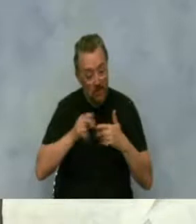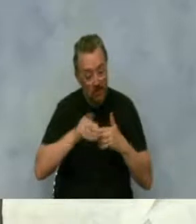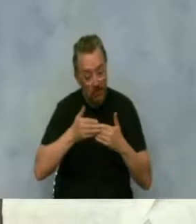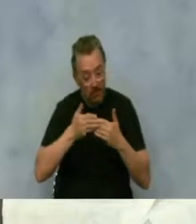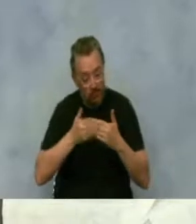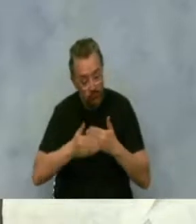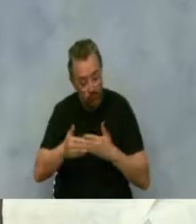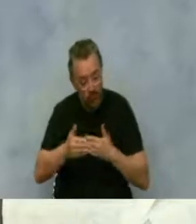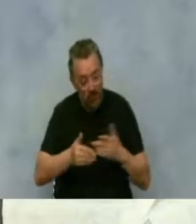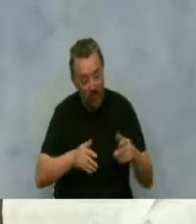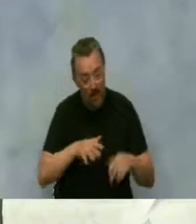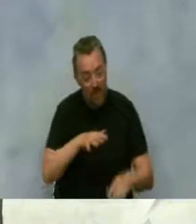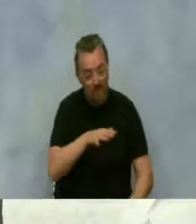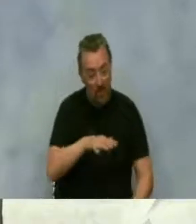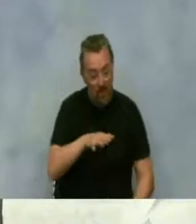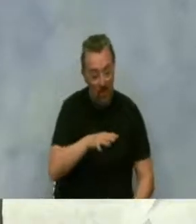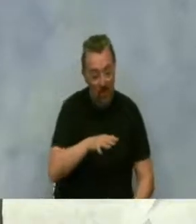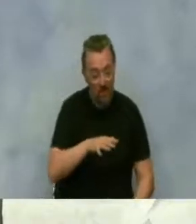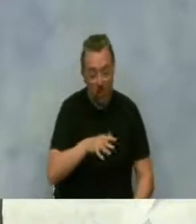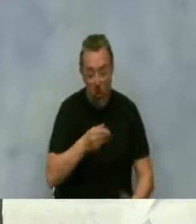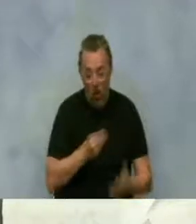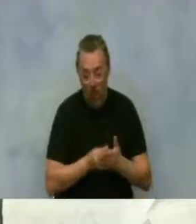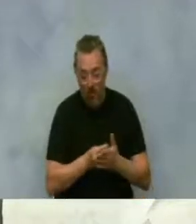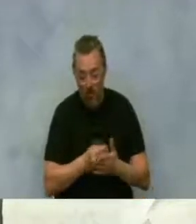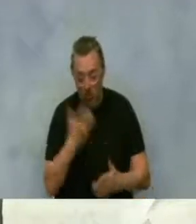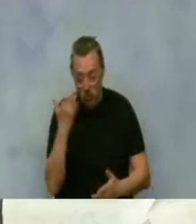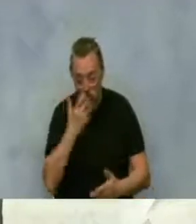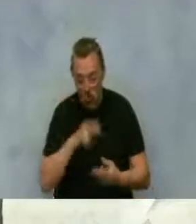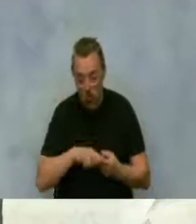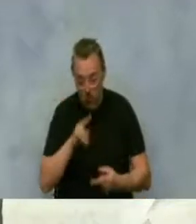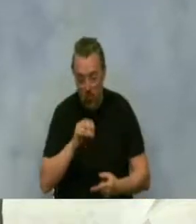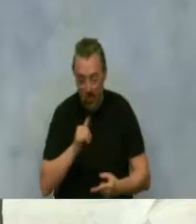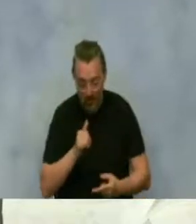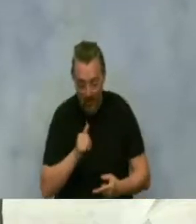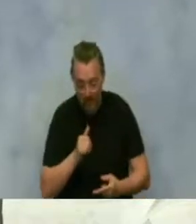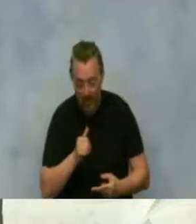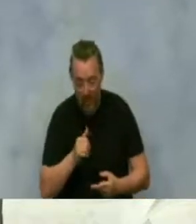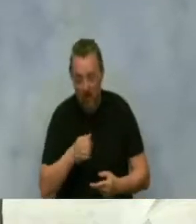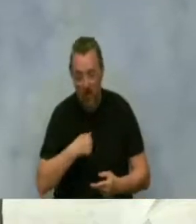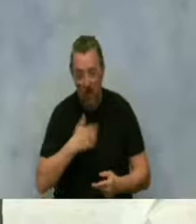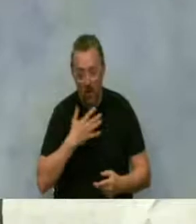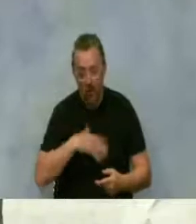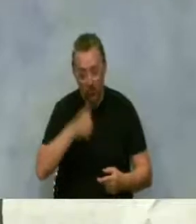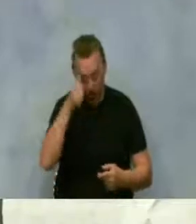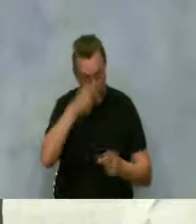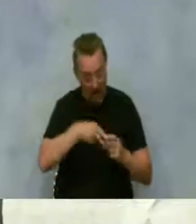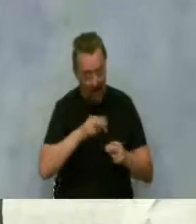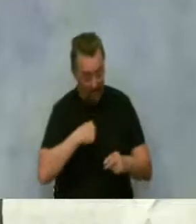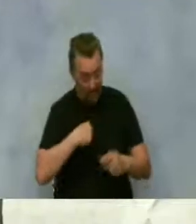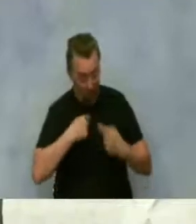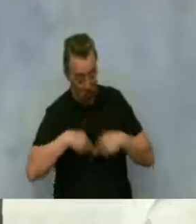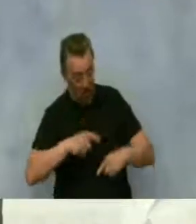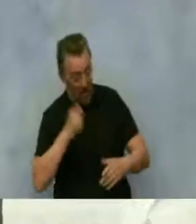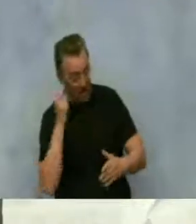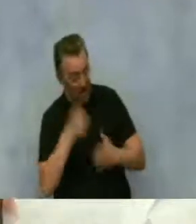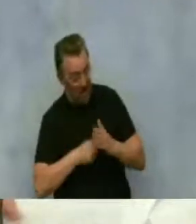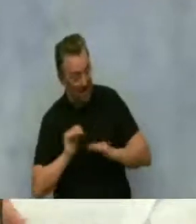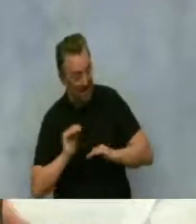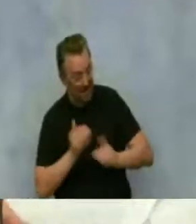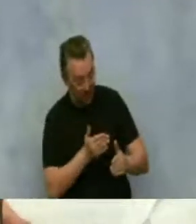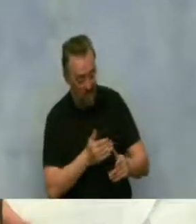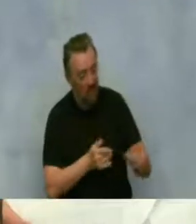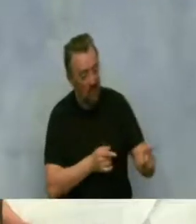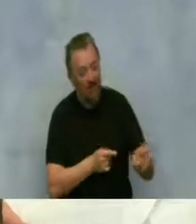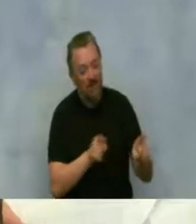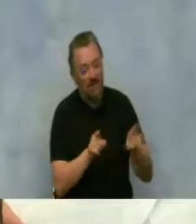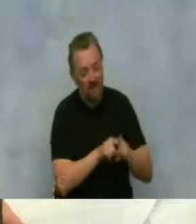to families, may be significant. And I'd like to see, if we're buying services, that the same standards are